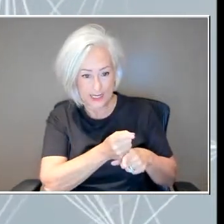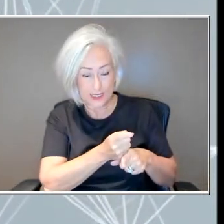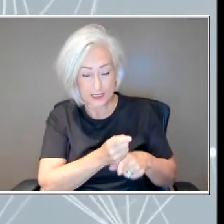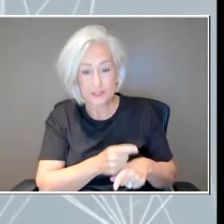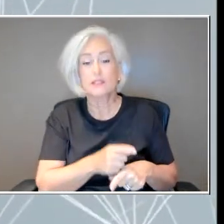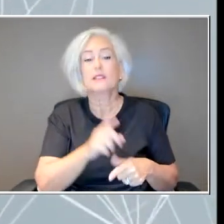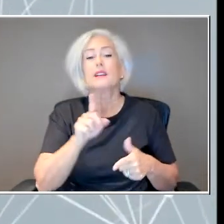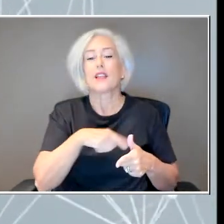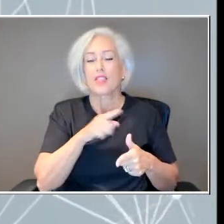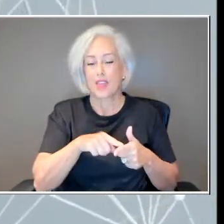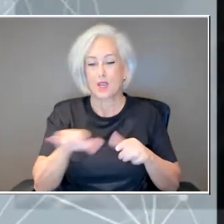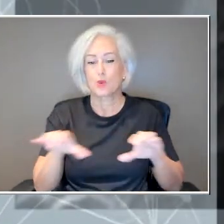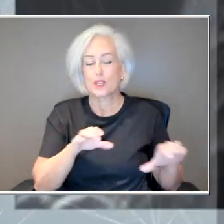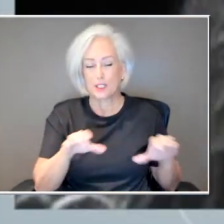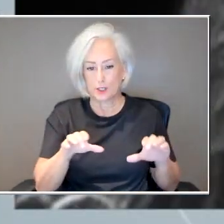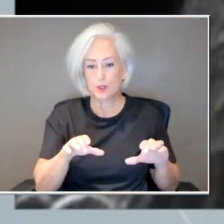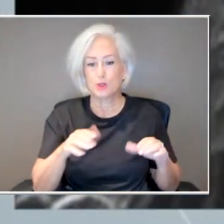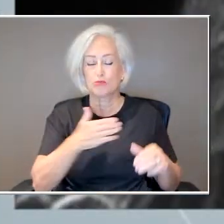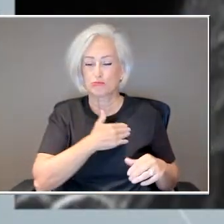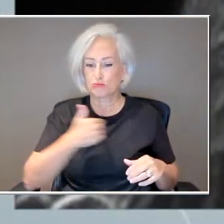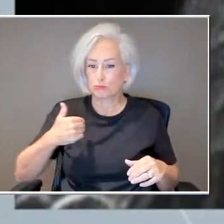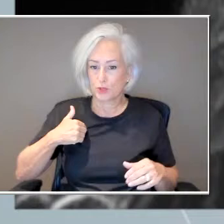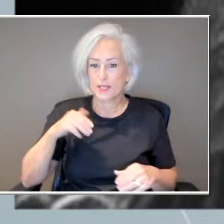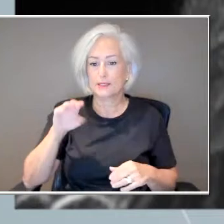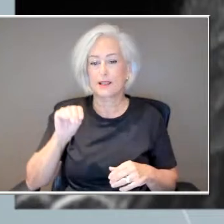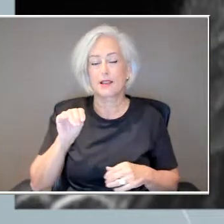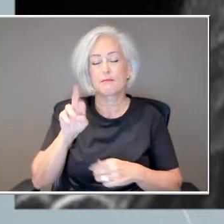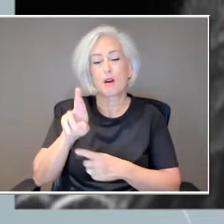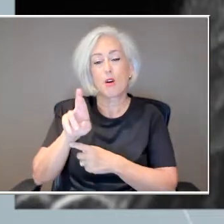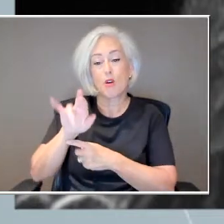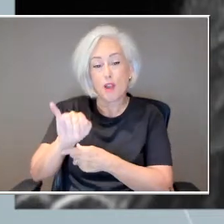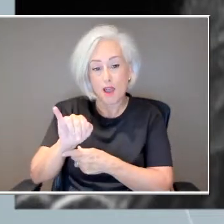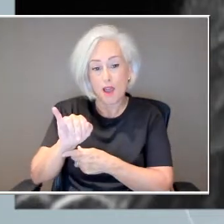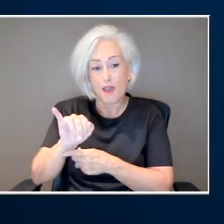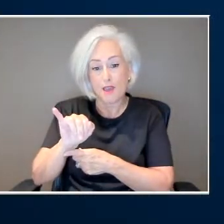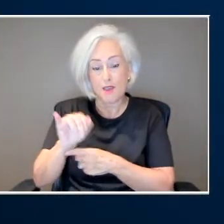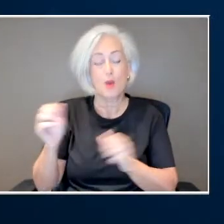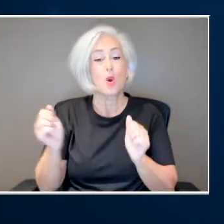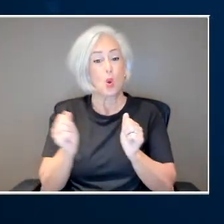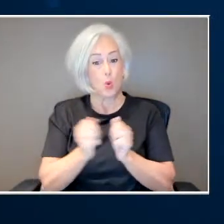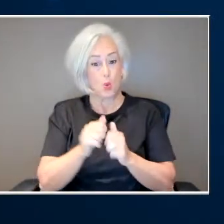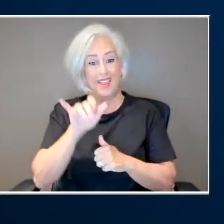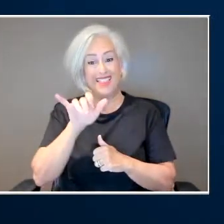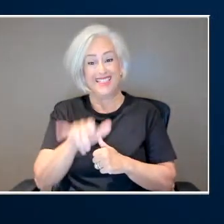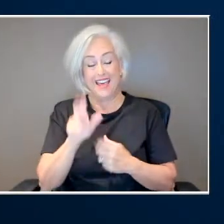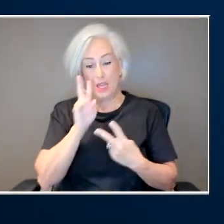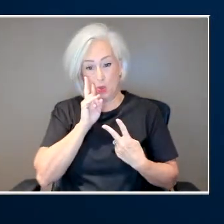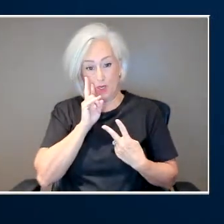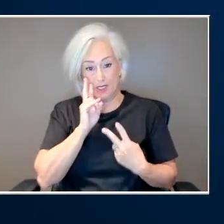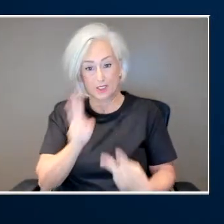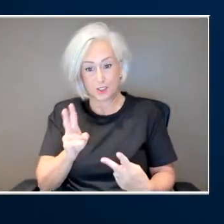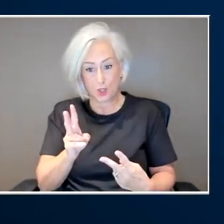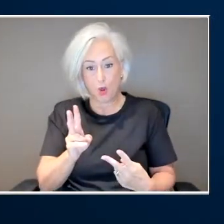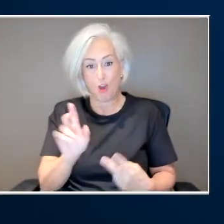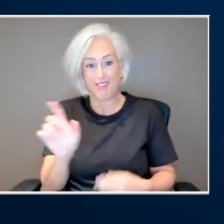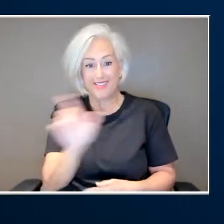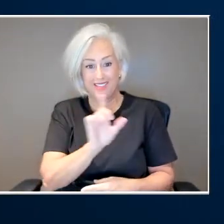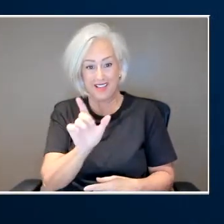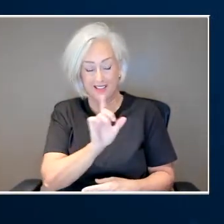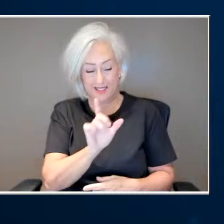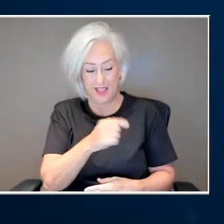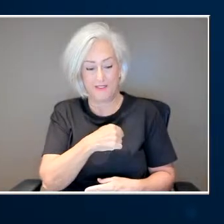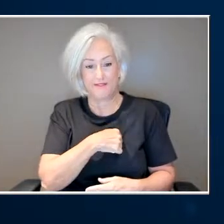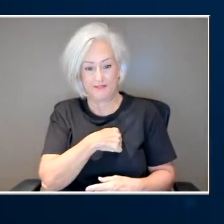MRI. And with the breast MRI, we were able to see an area in the left breast that had been diagnosed,